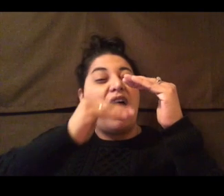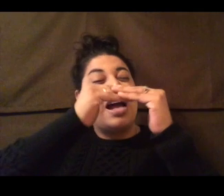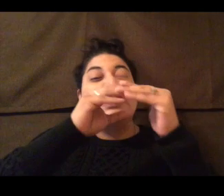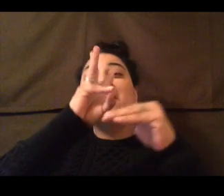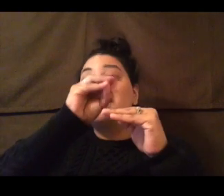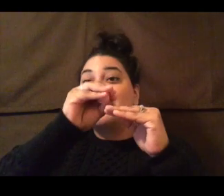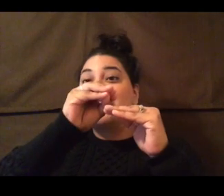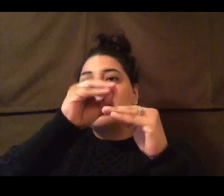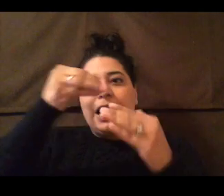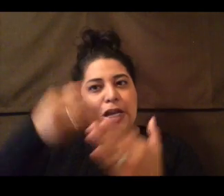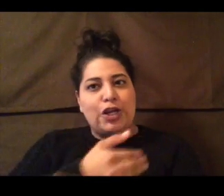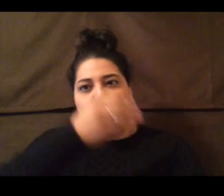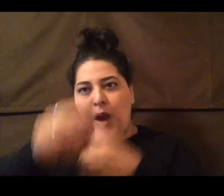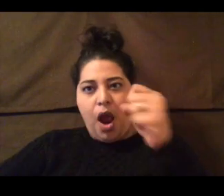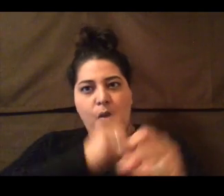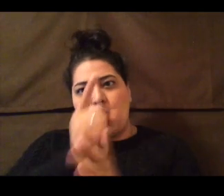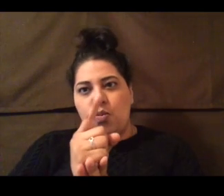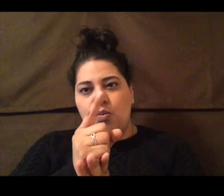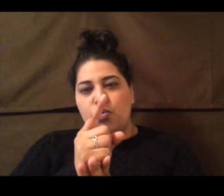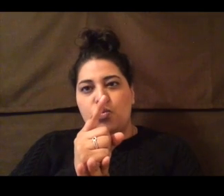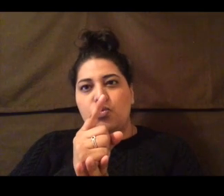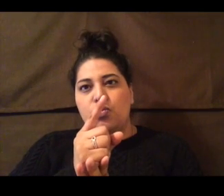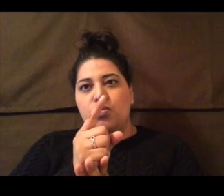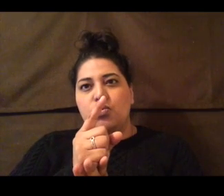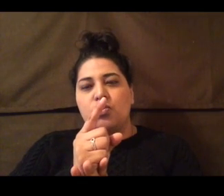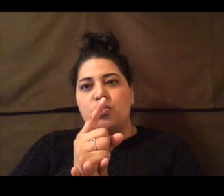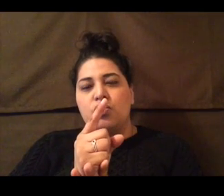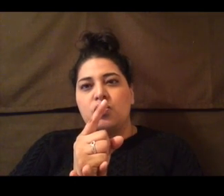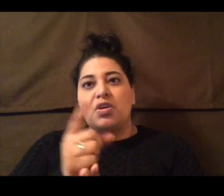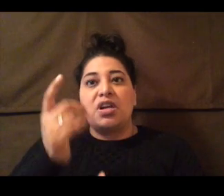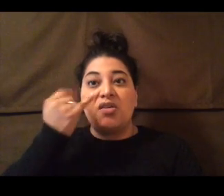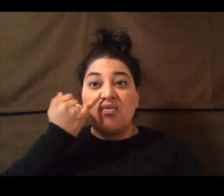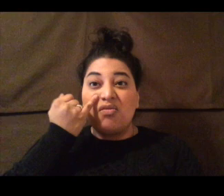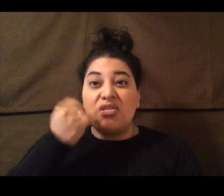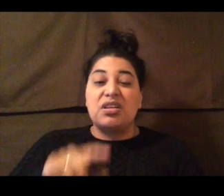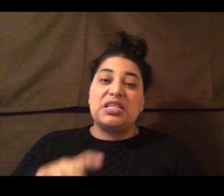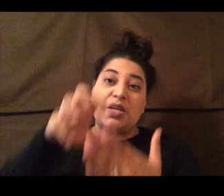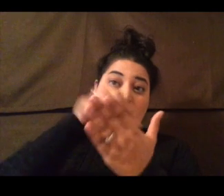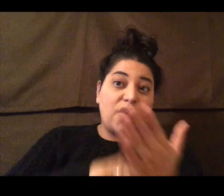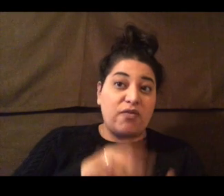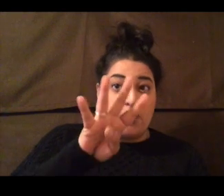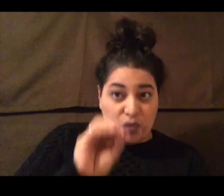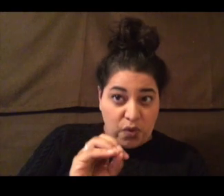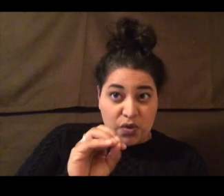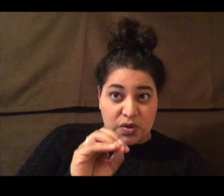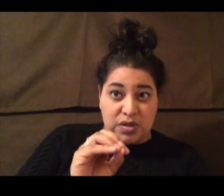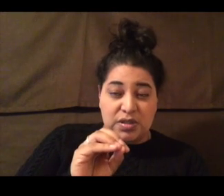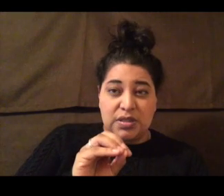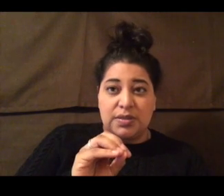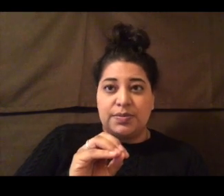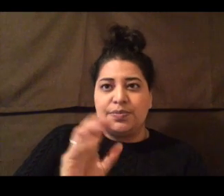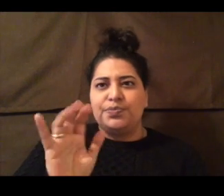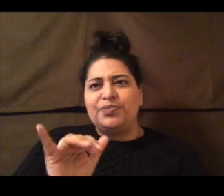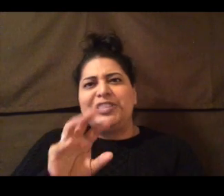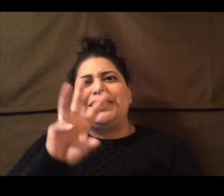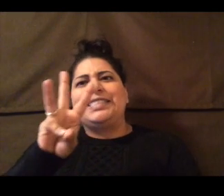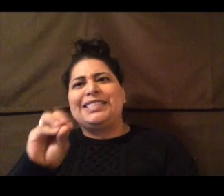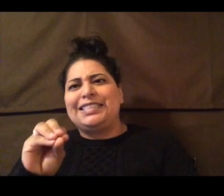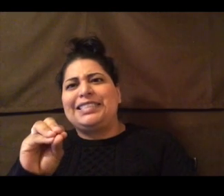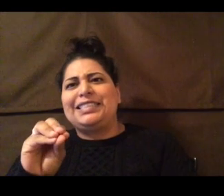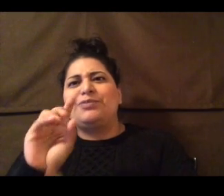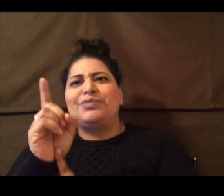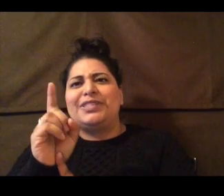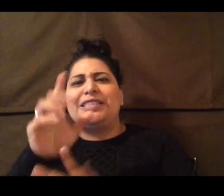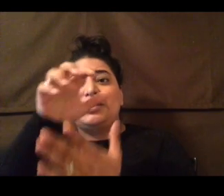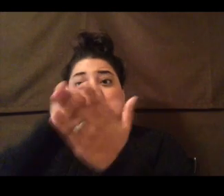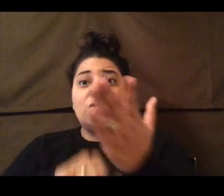next hour. So if I'm doing minus 40, so if I'm doing 60 minutes minus 40, that leaves